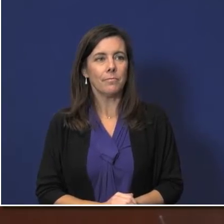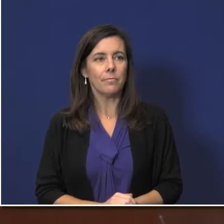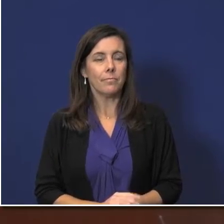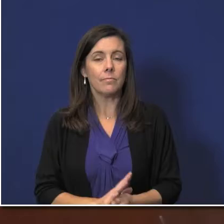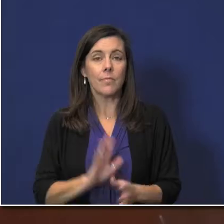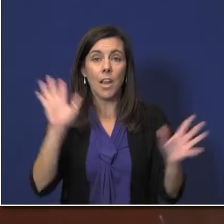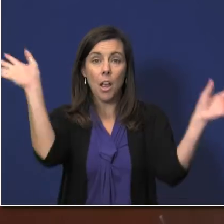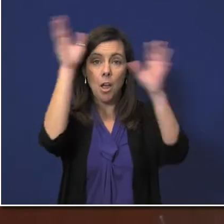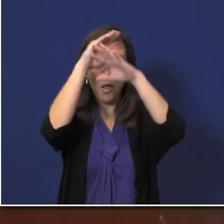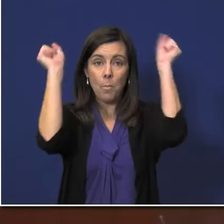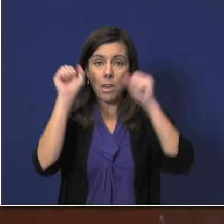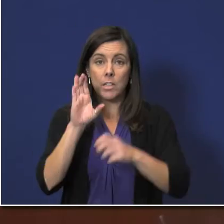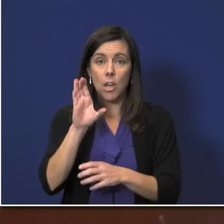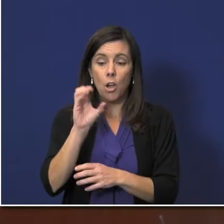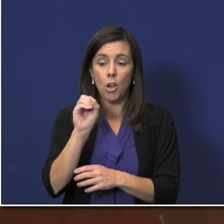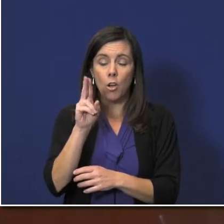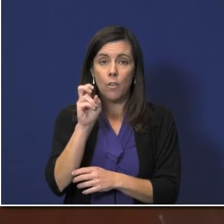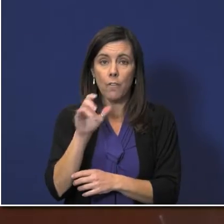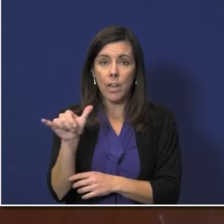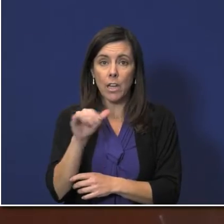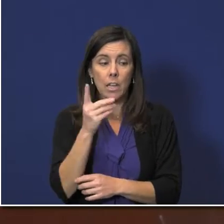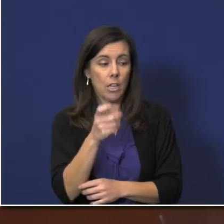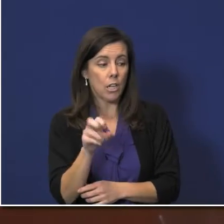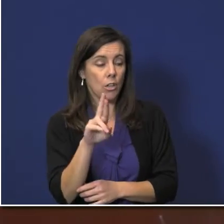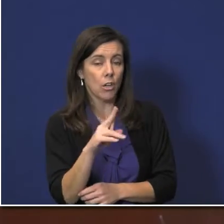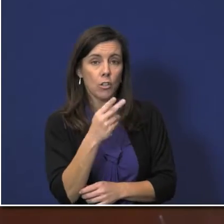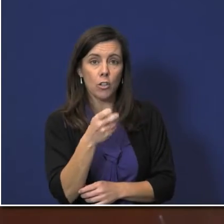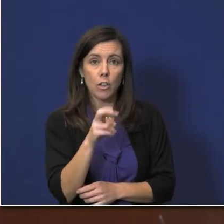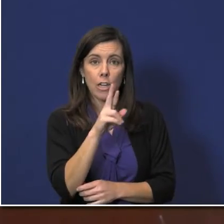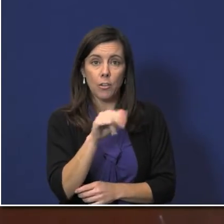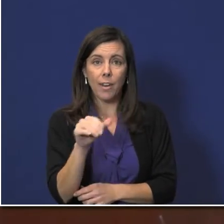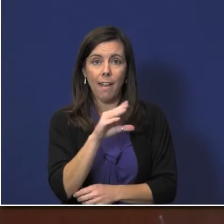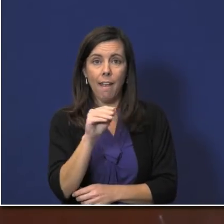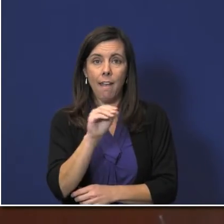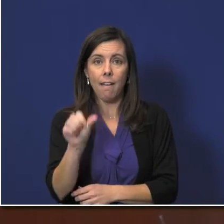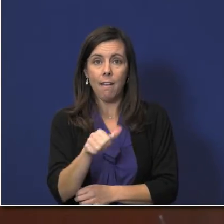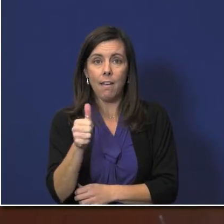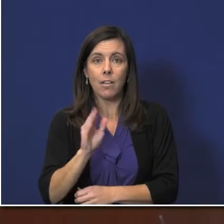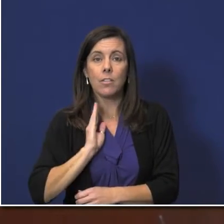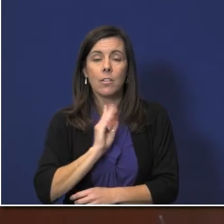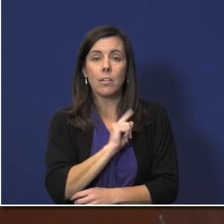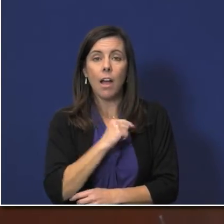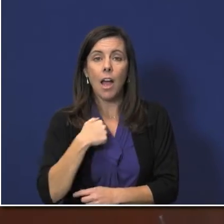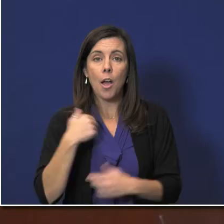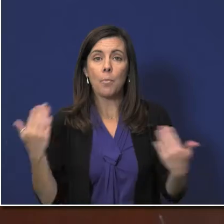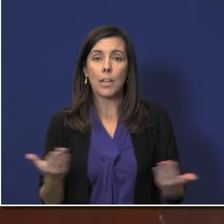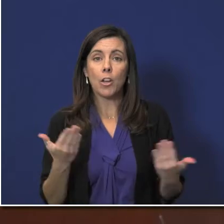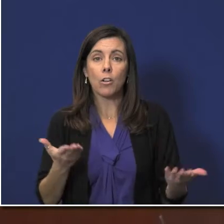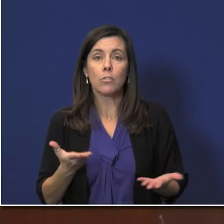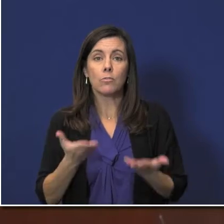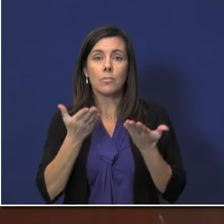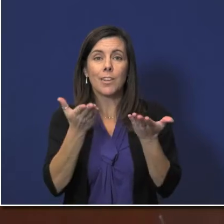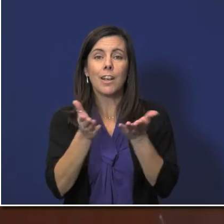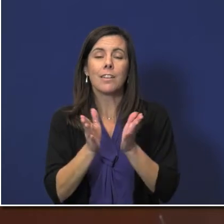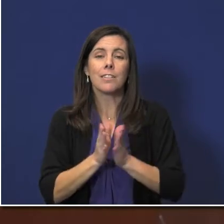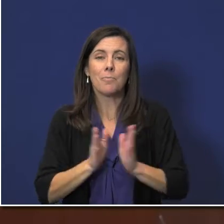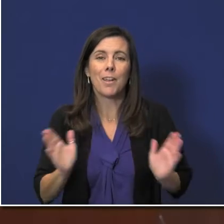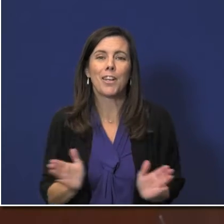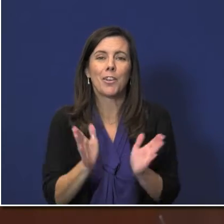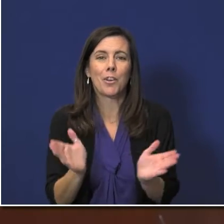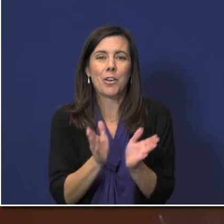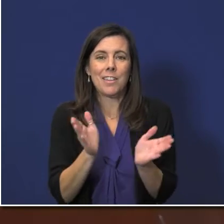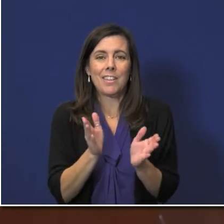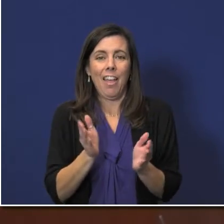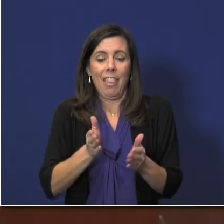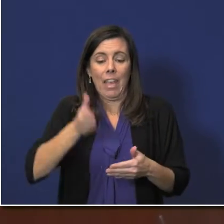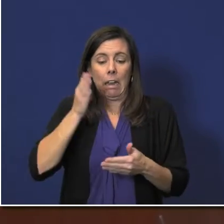President Covey, Dr. Henry, and Board of Trustees. I'm here tonight to offer y'all some encouragement after the end of a